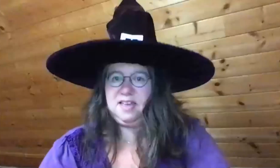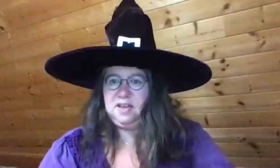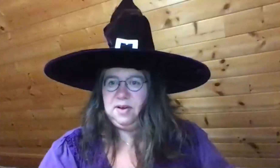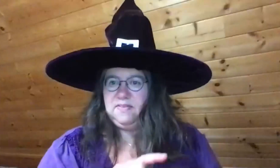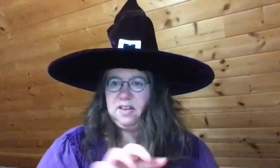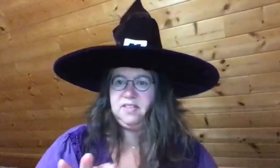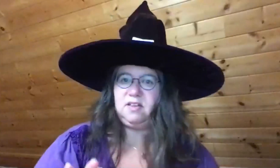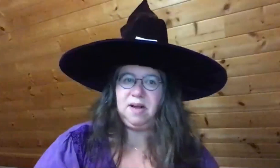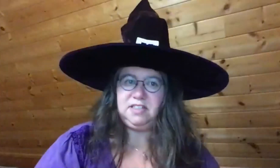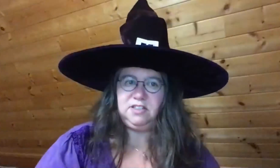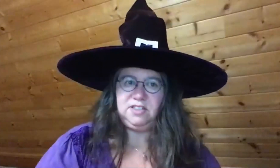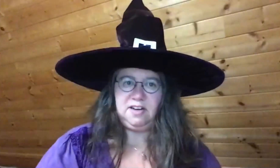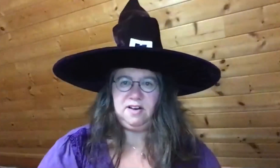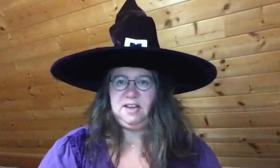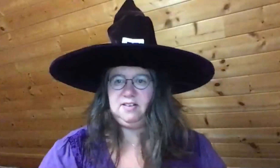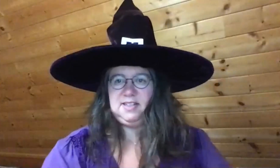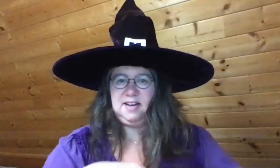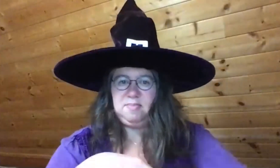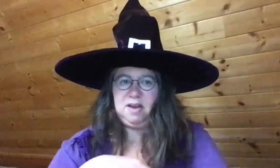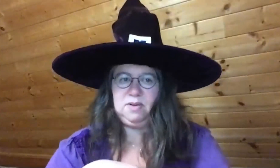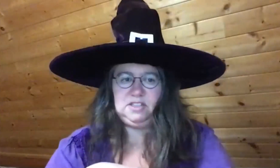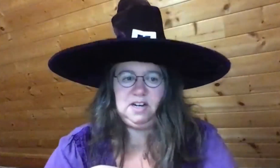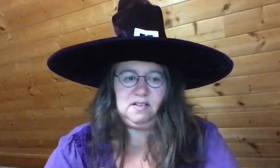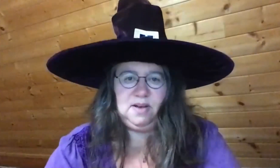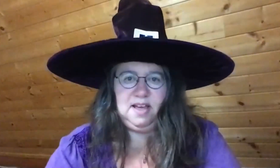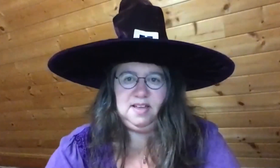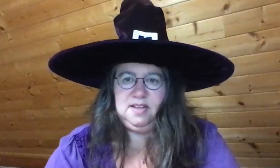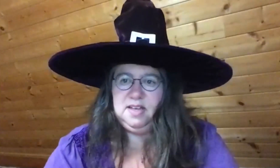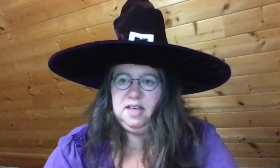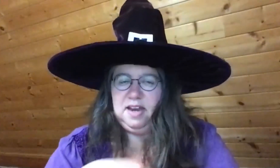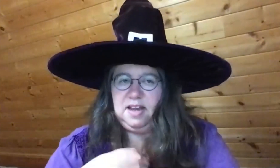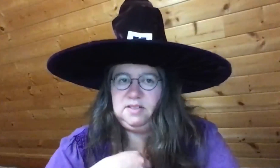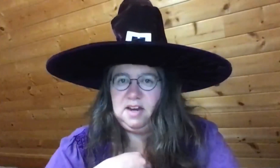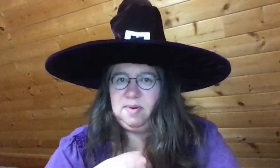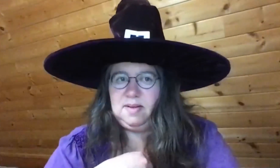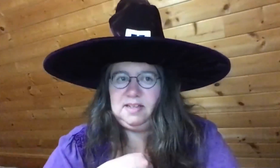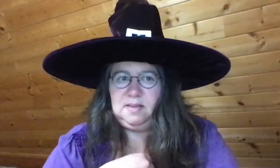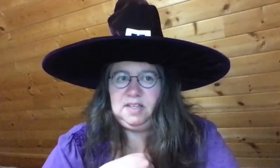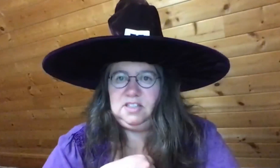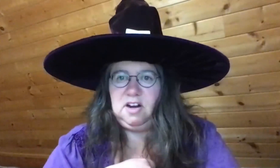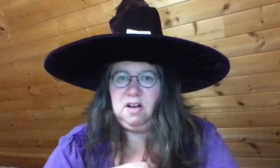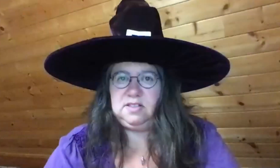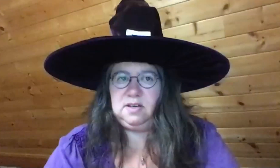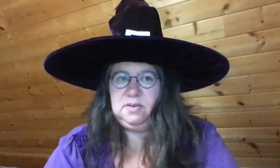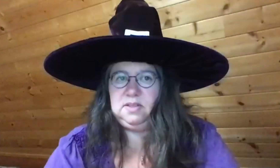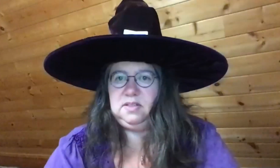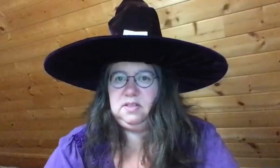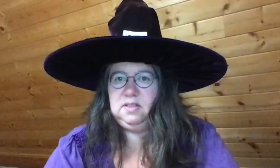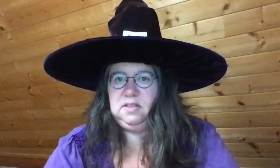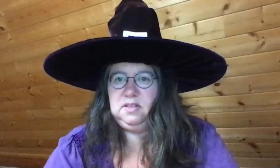Great, thank you. And if any of the other practitioners that are here tonight on the panel want to share, go ahead. And I know Donna probably has something to share